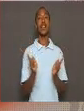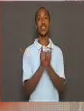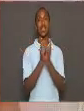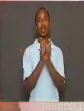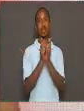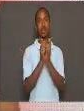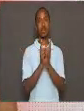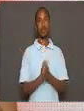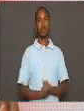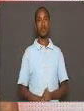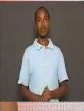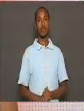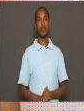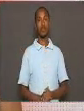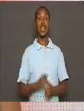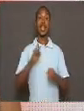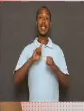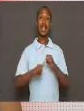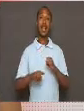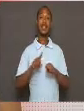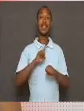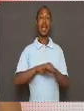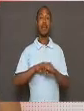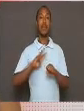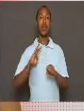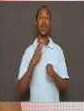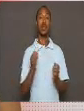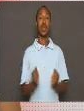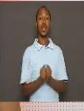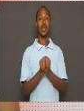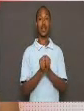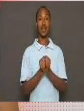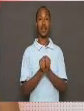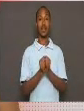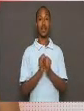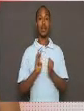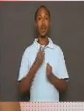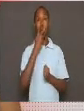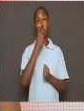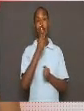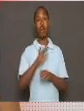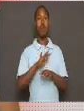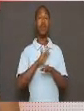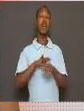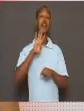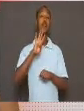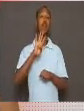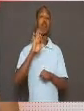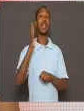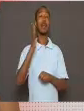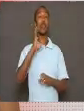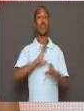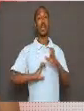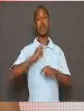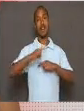relationships. The last time we were together, we went over 4 types of